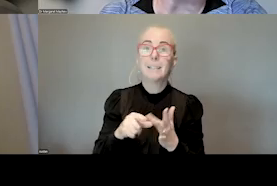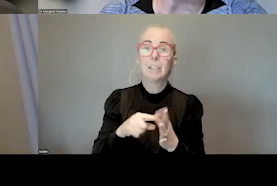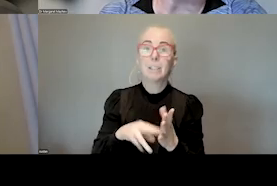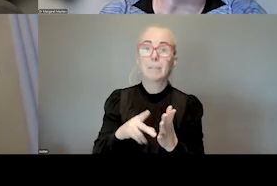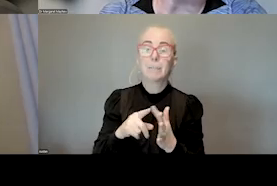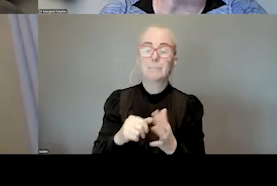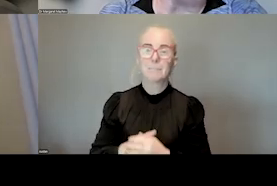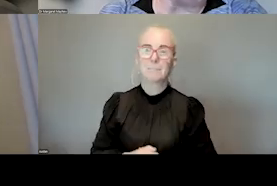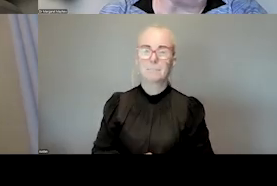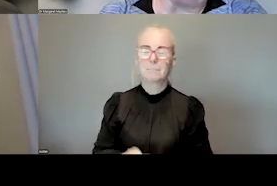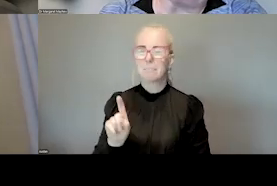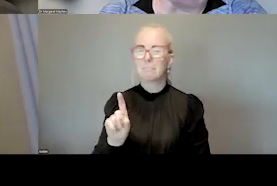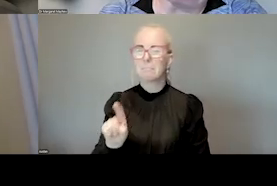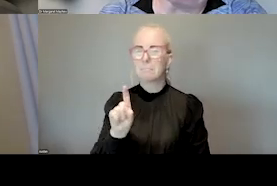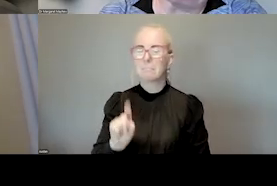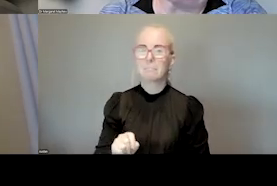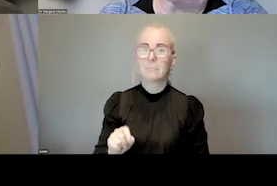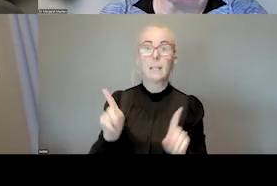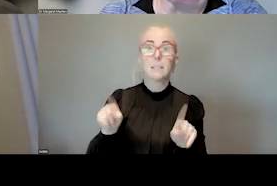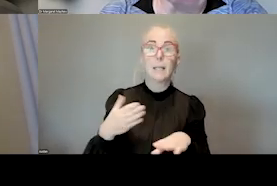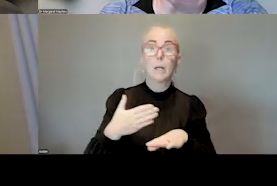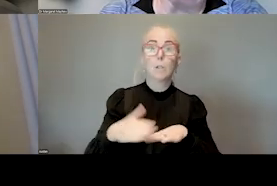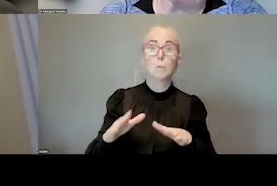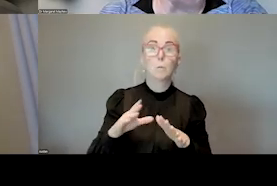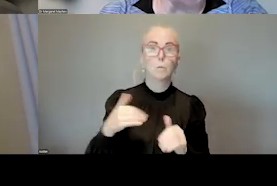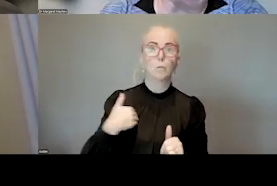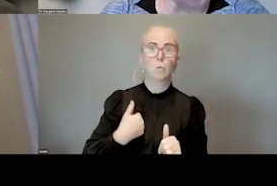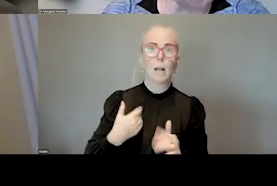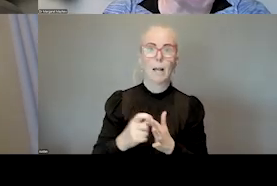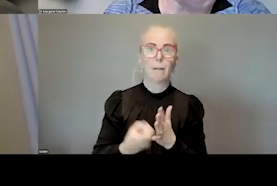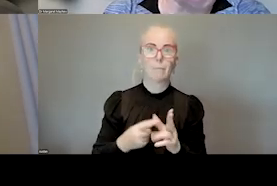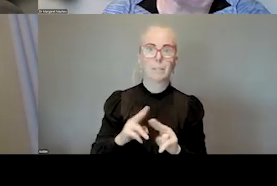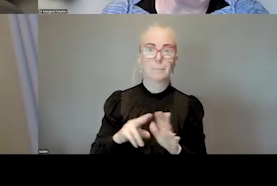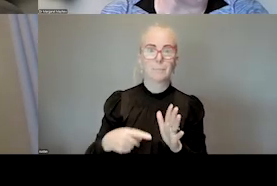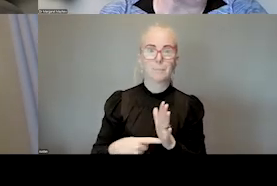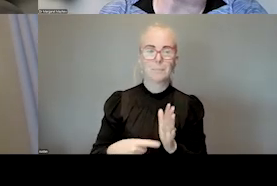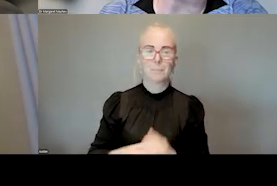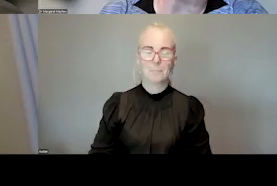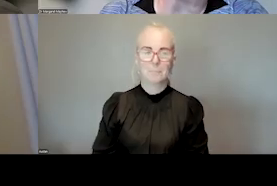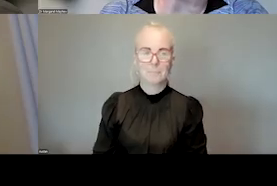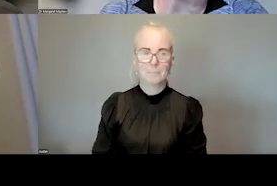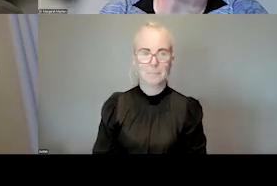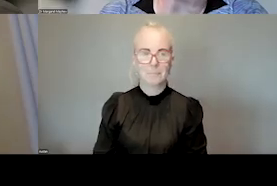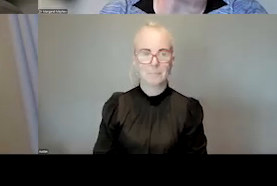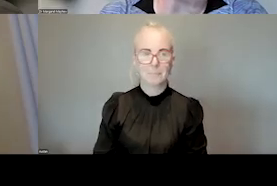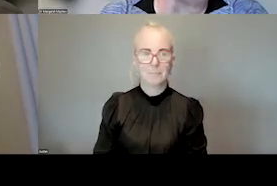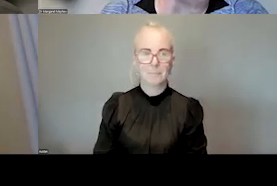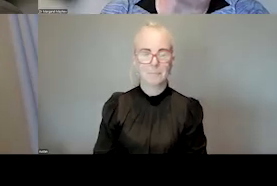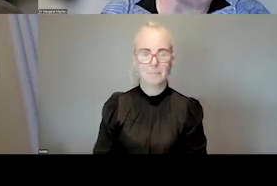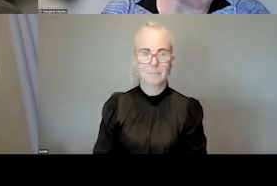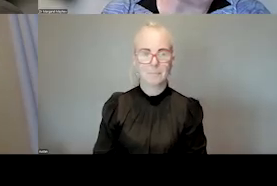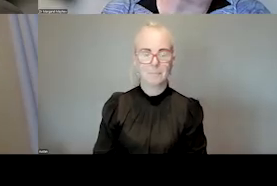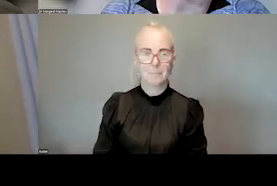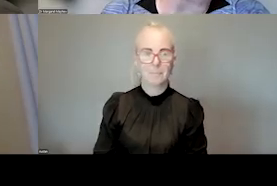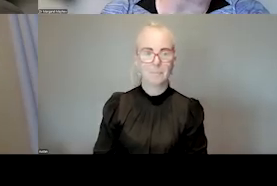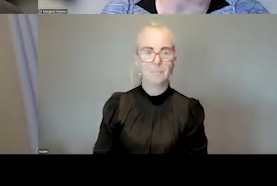Click on that to begin a new draft. Having a think. Yep. Happens sometimes.